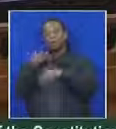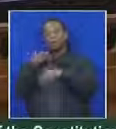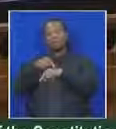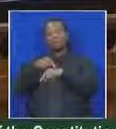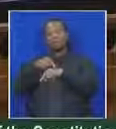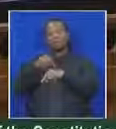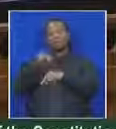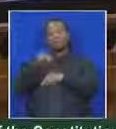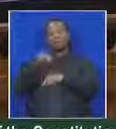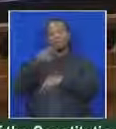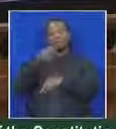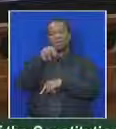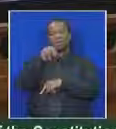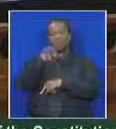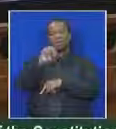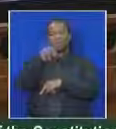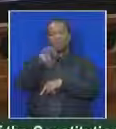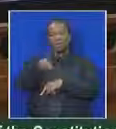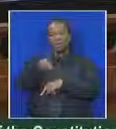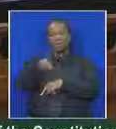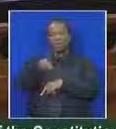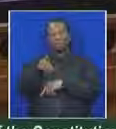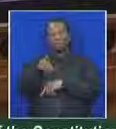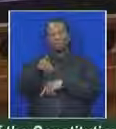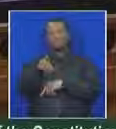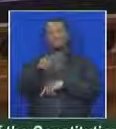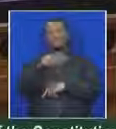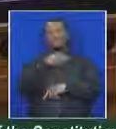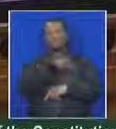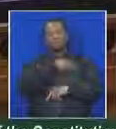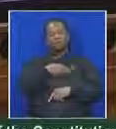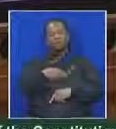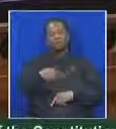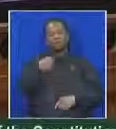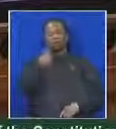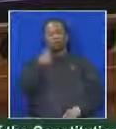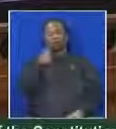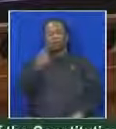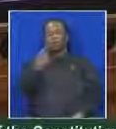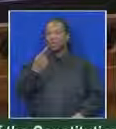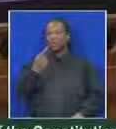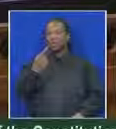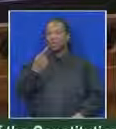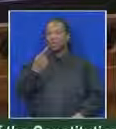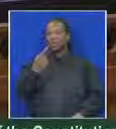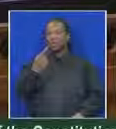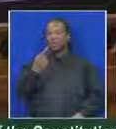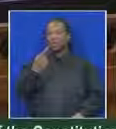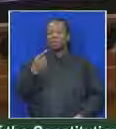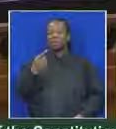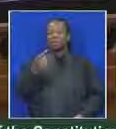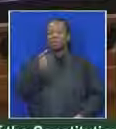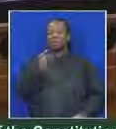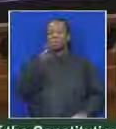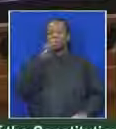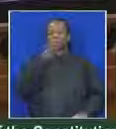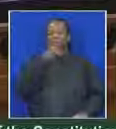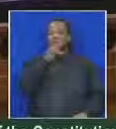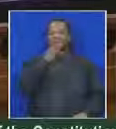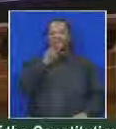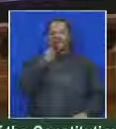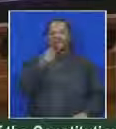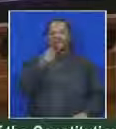session when he claimed that he was never given an opportunity to present his